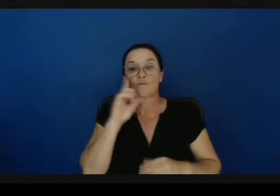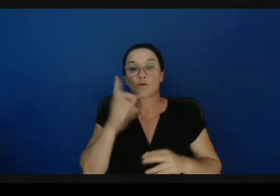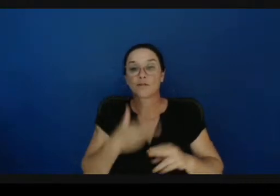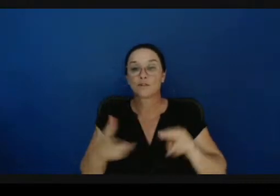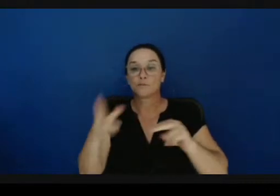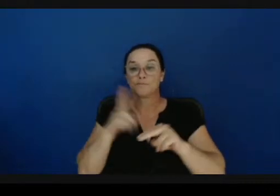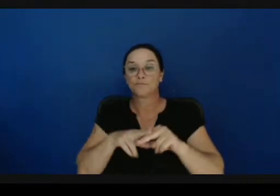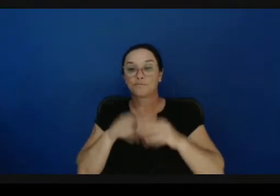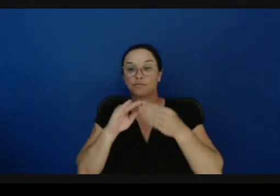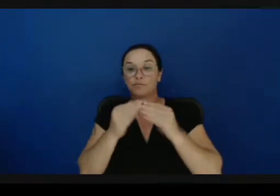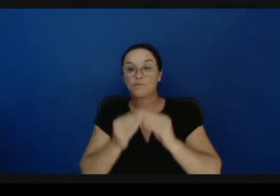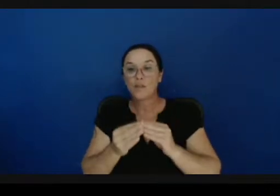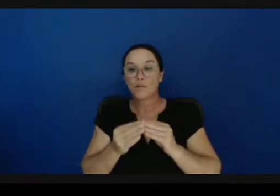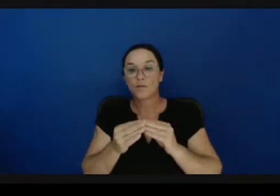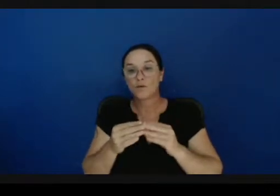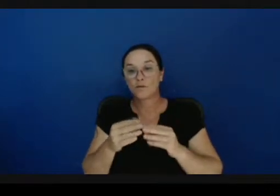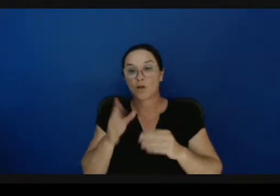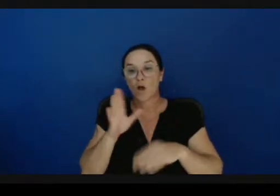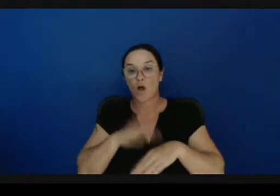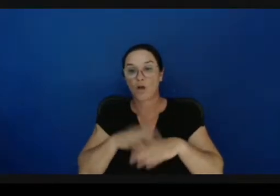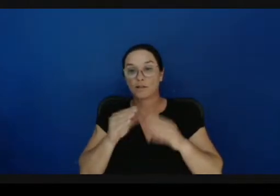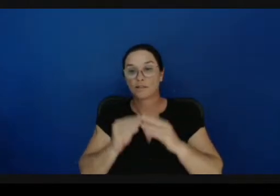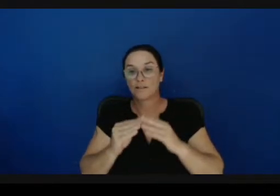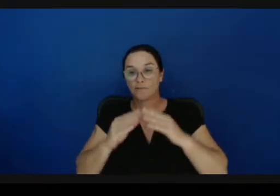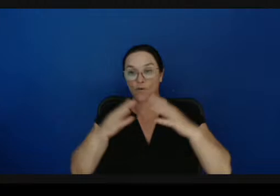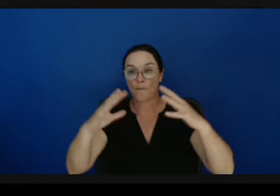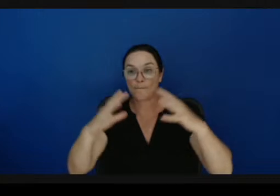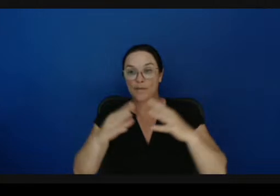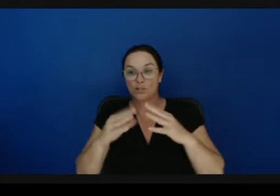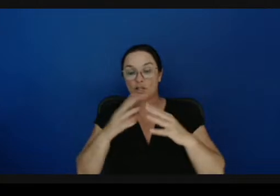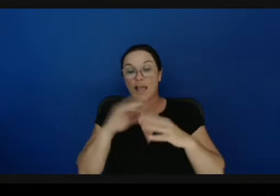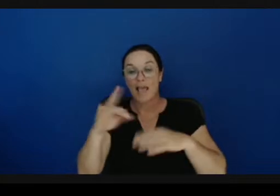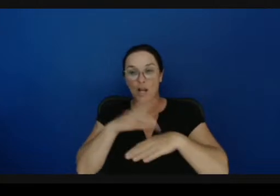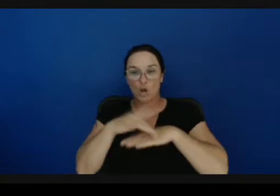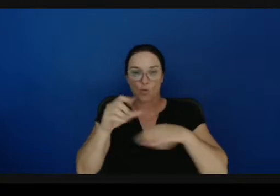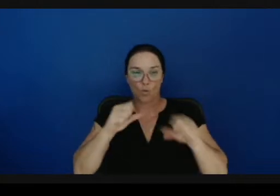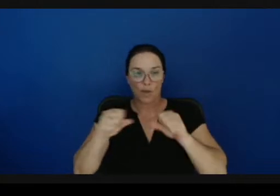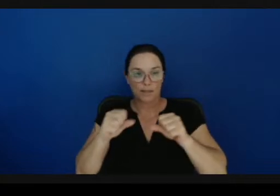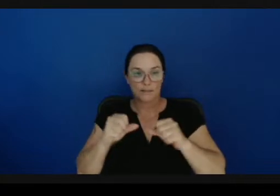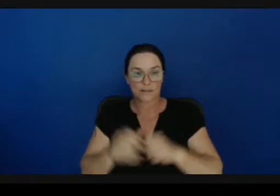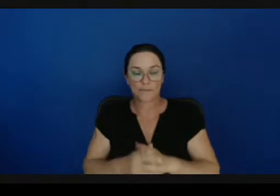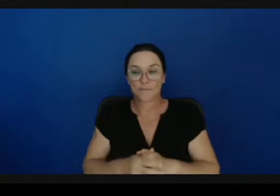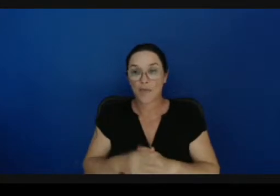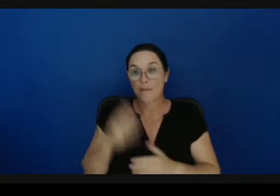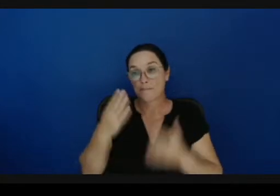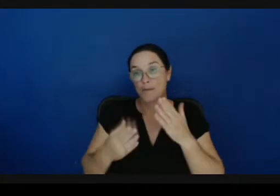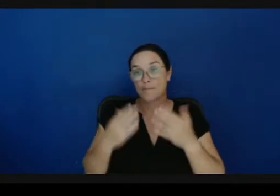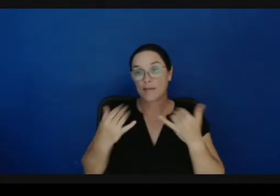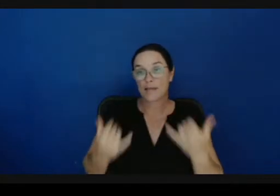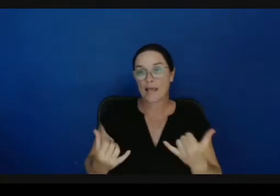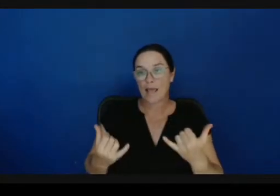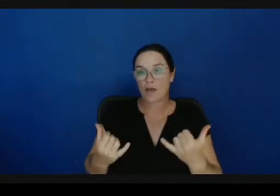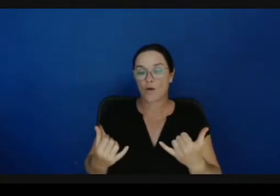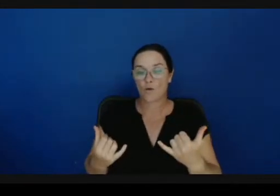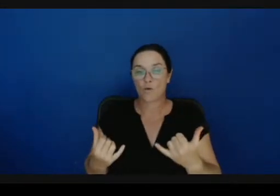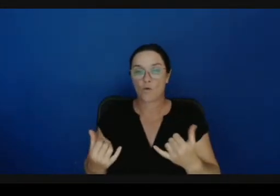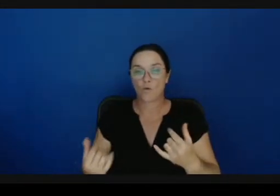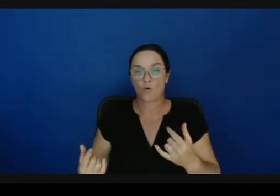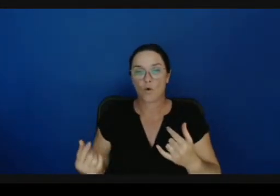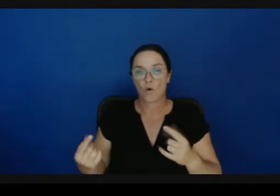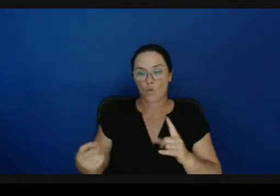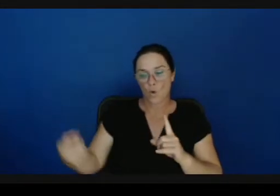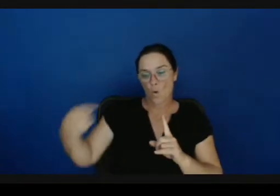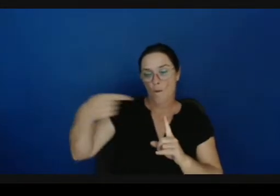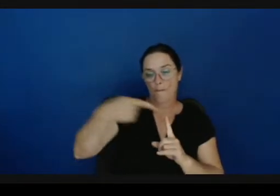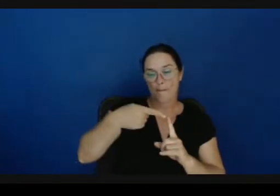of deformation and seismicity. And I wonder if now we would go back and see really this